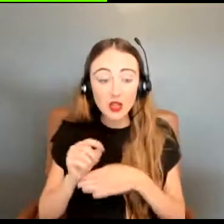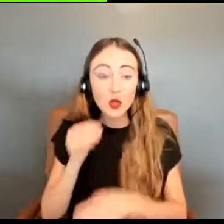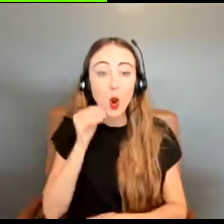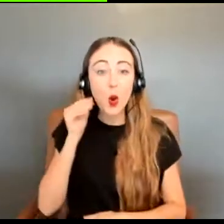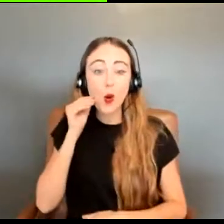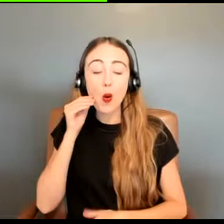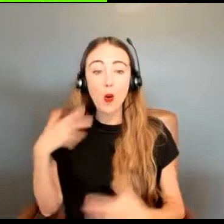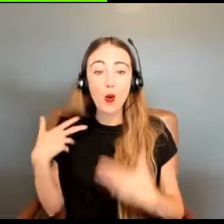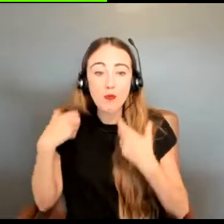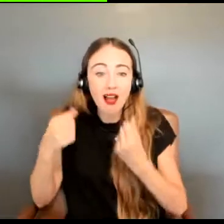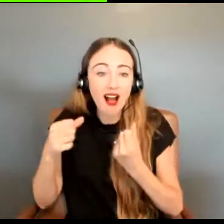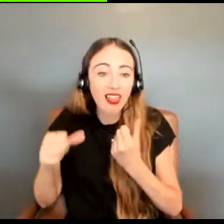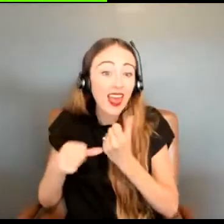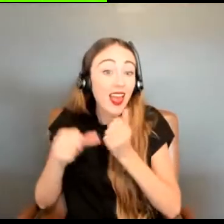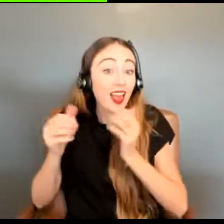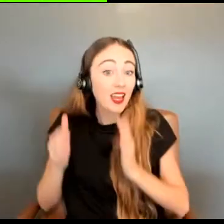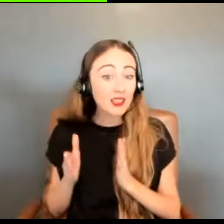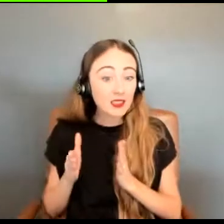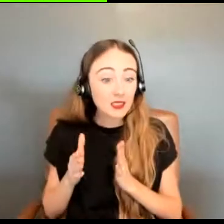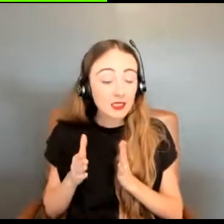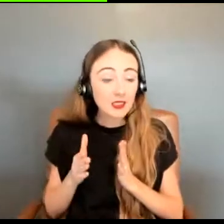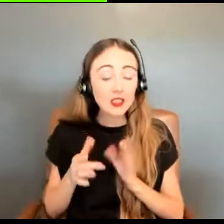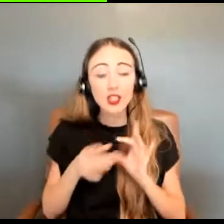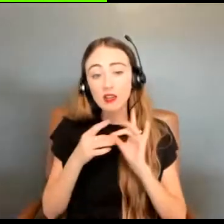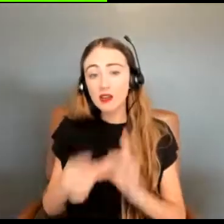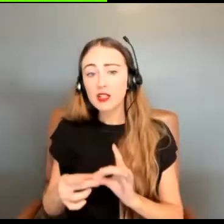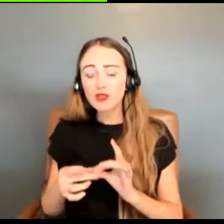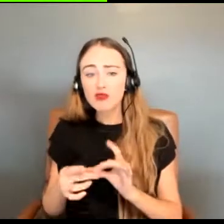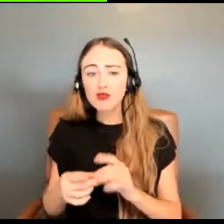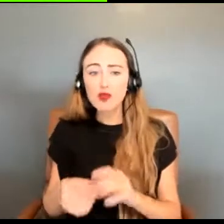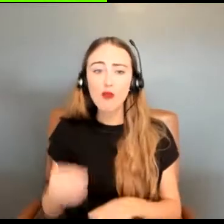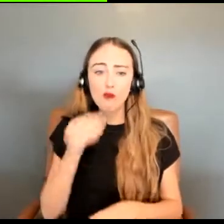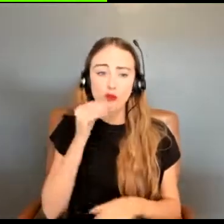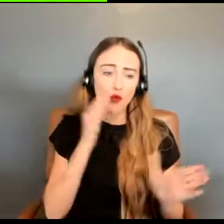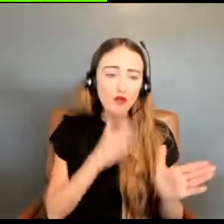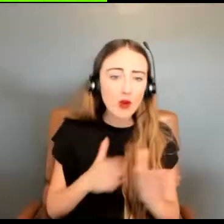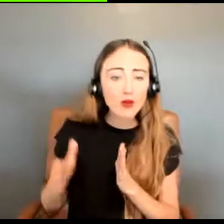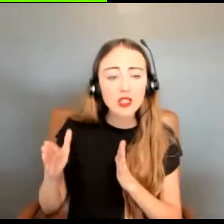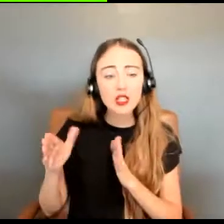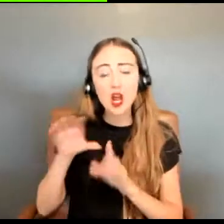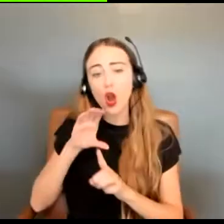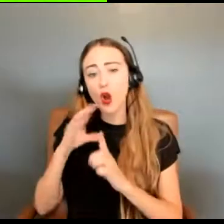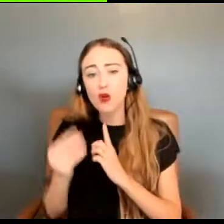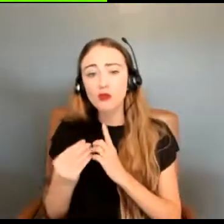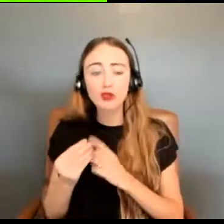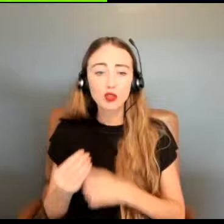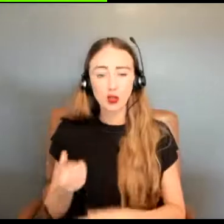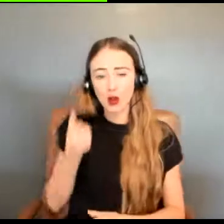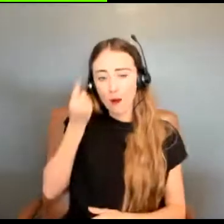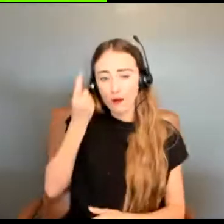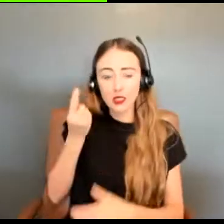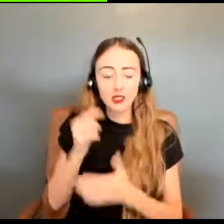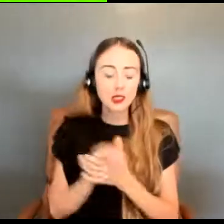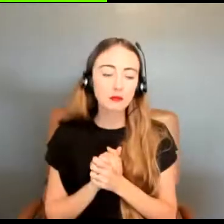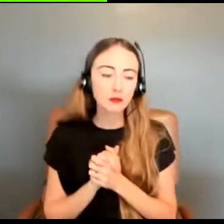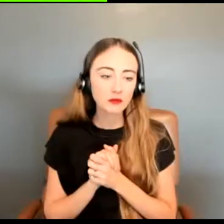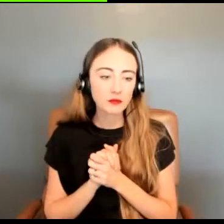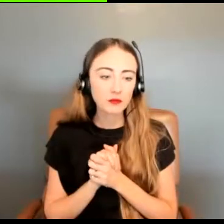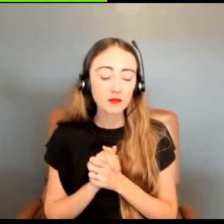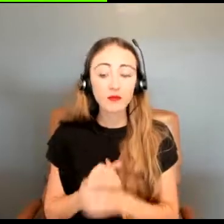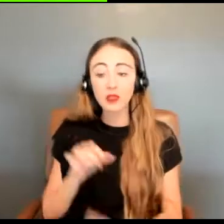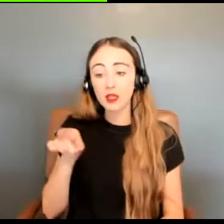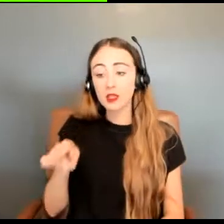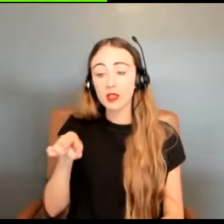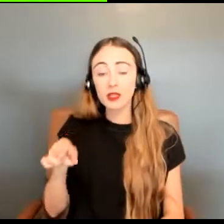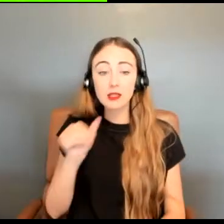aides regarding new dietary preparation and cultural competency. The Senior Nutrition, Health, and